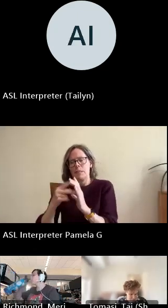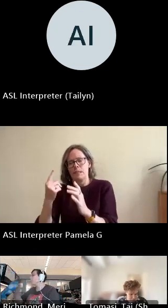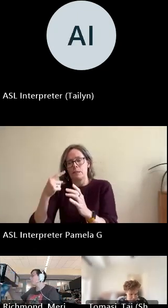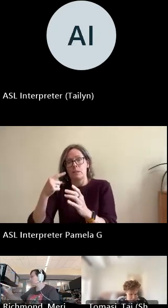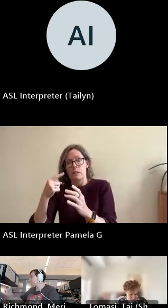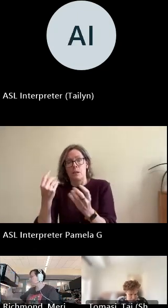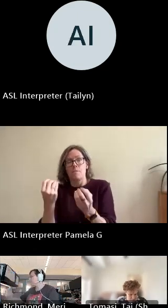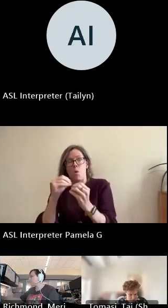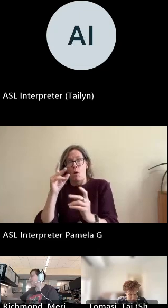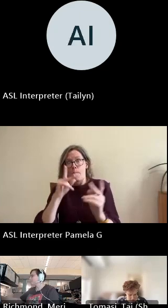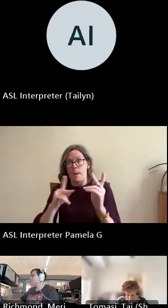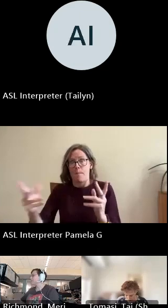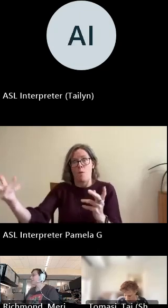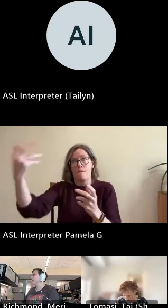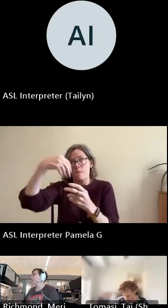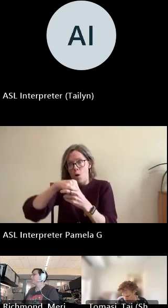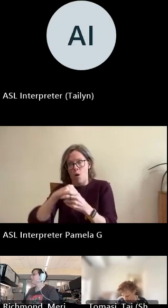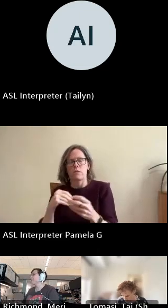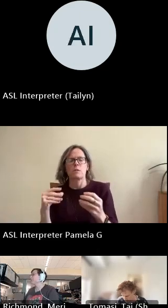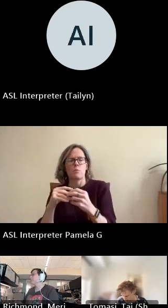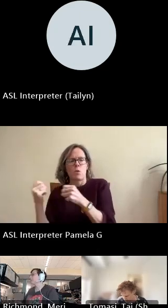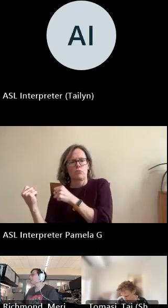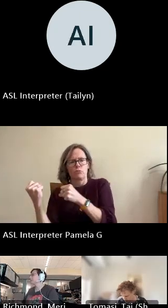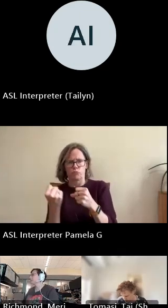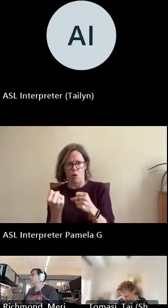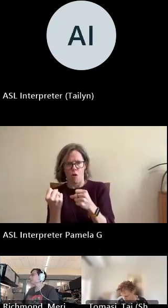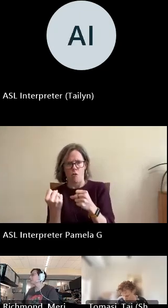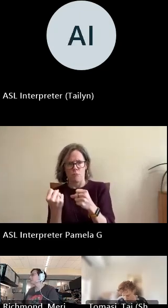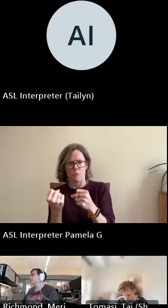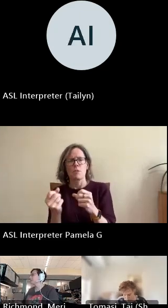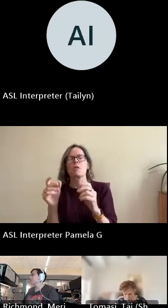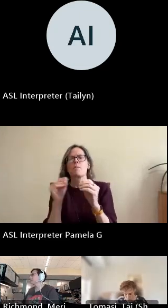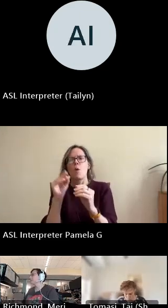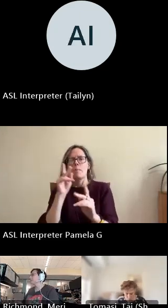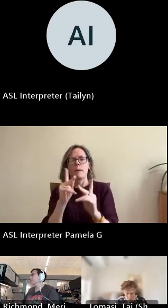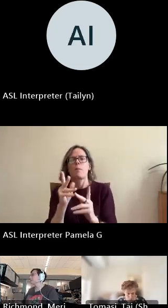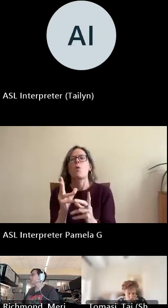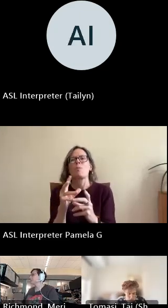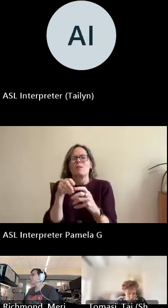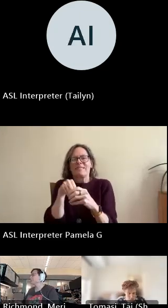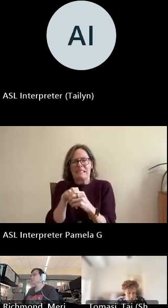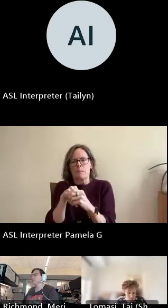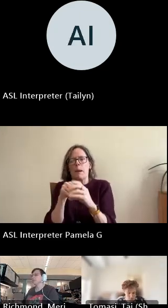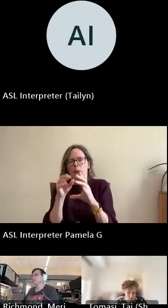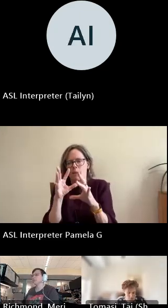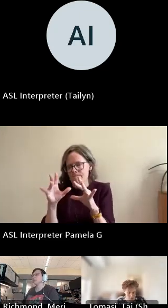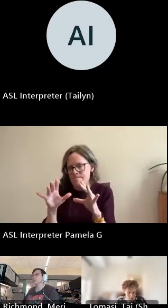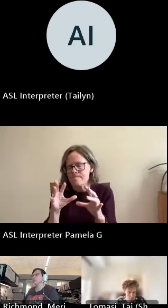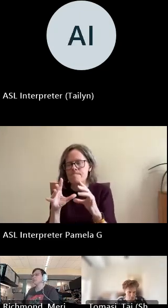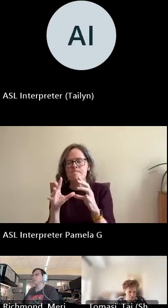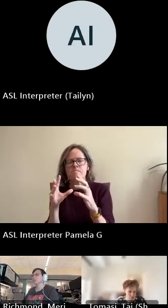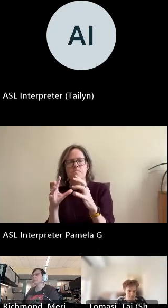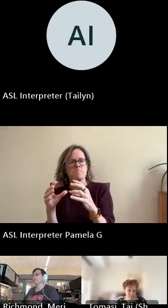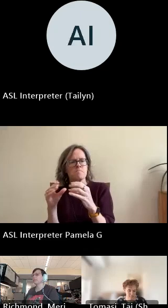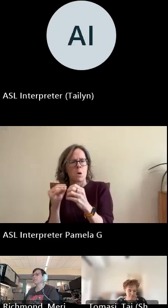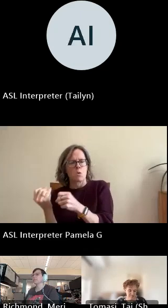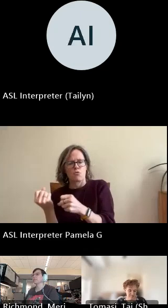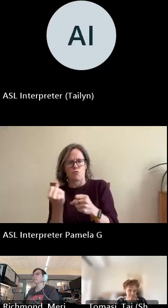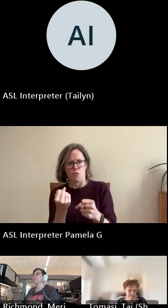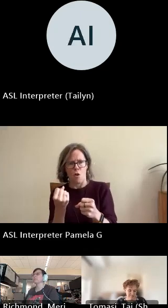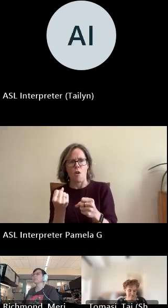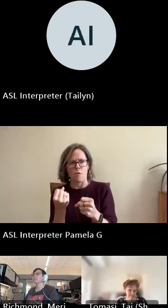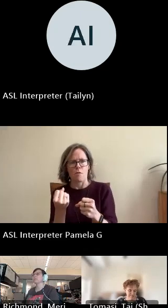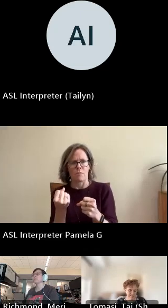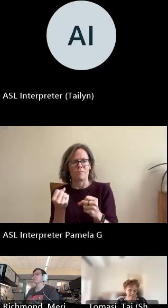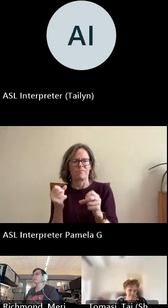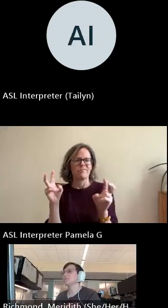have your active participation, and we can do a whole lot more when kind of a many hands